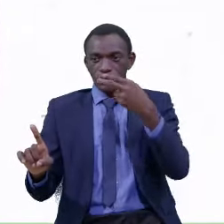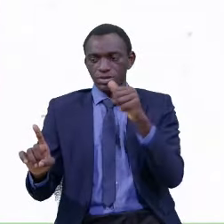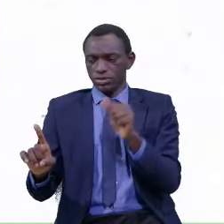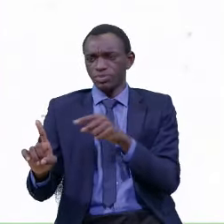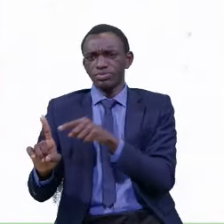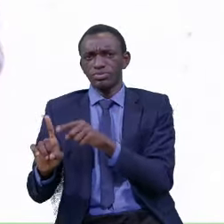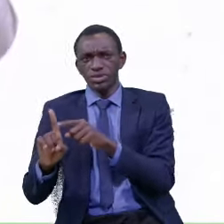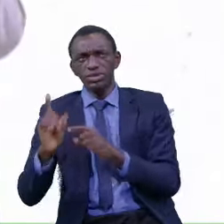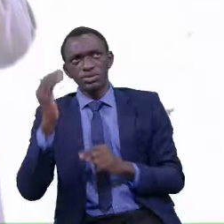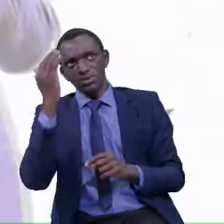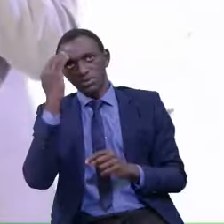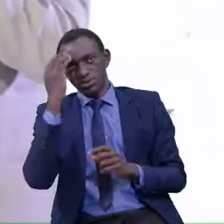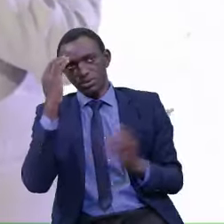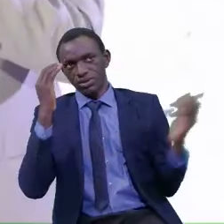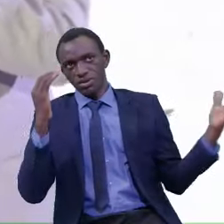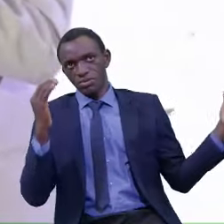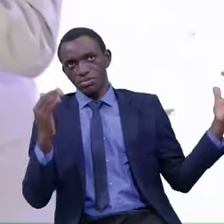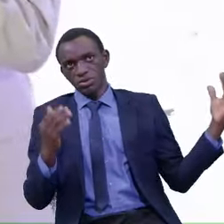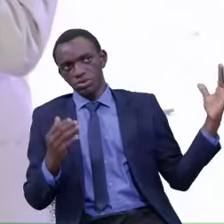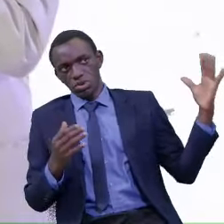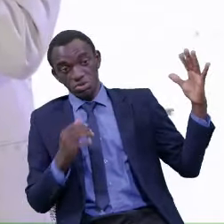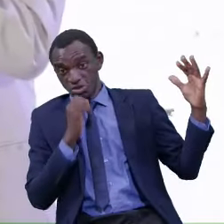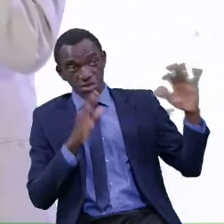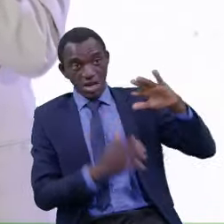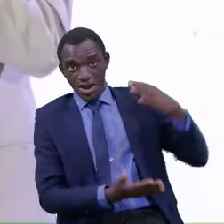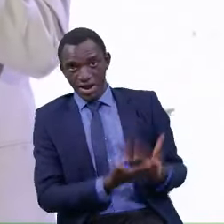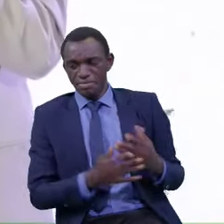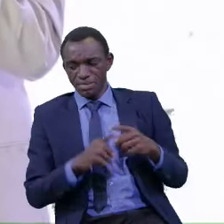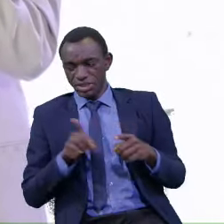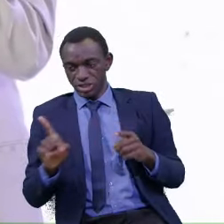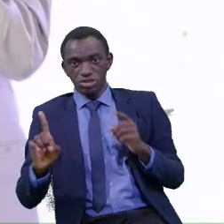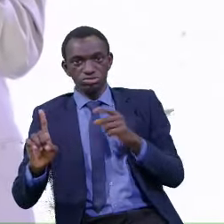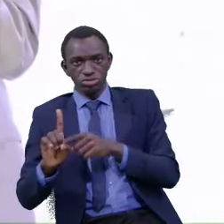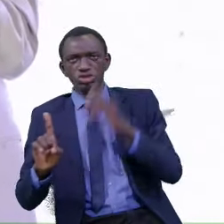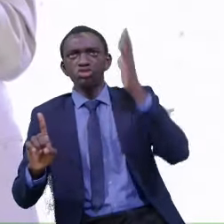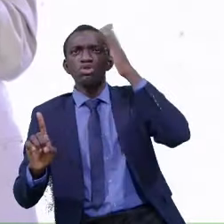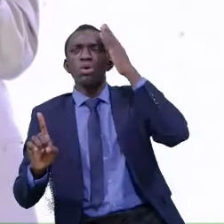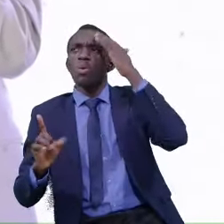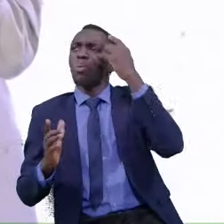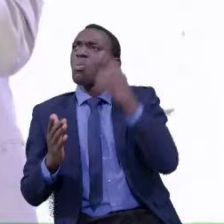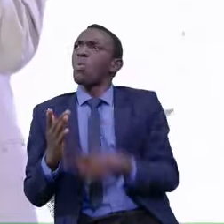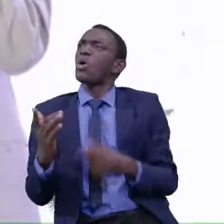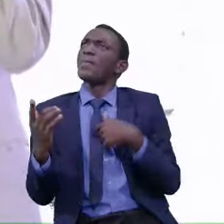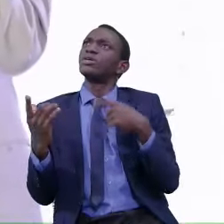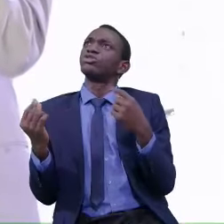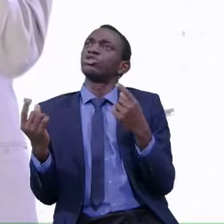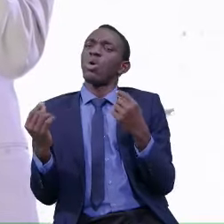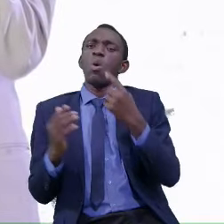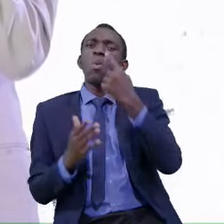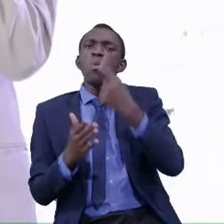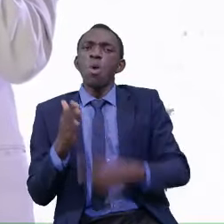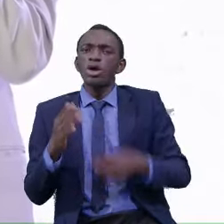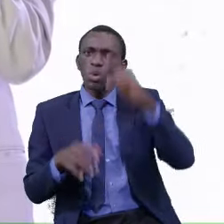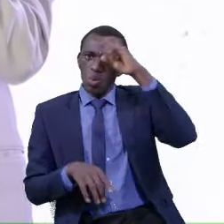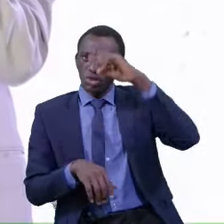they were coming. And what will he do? What wisdom, what practical thing will he